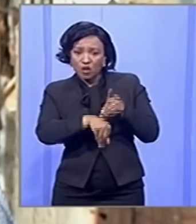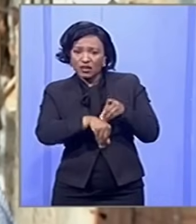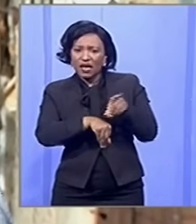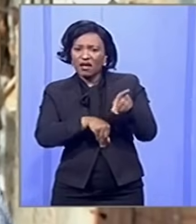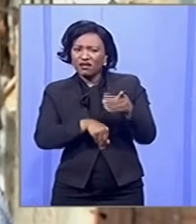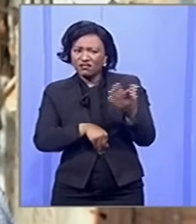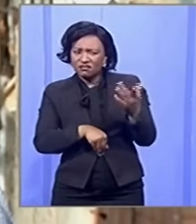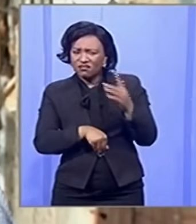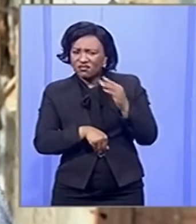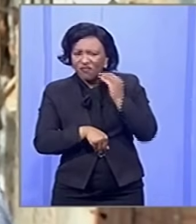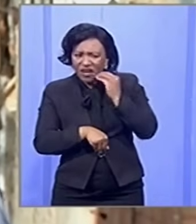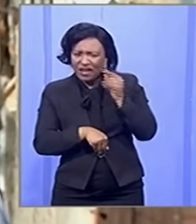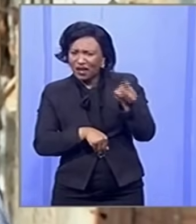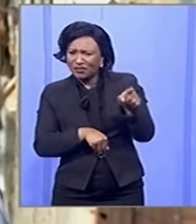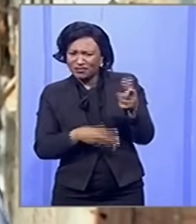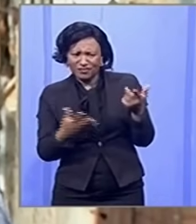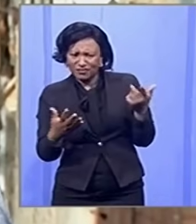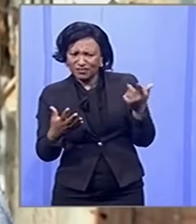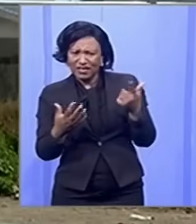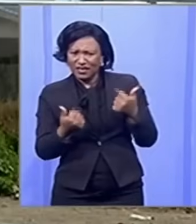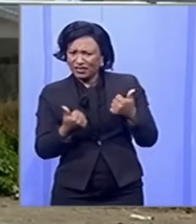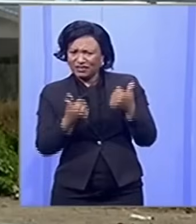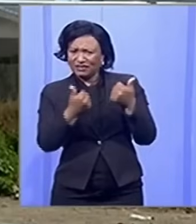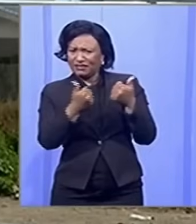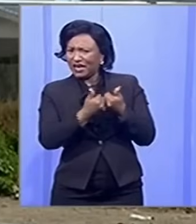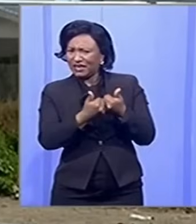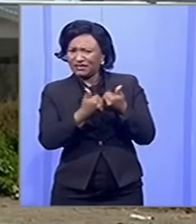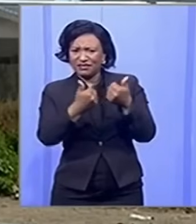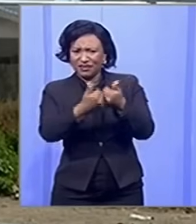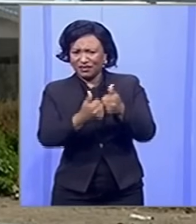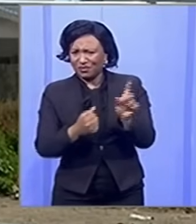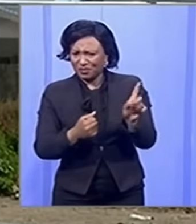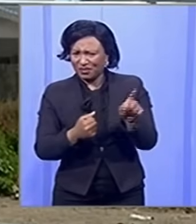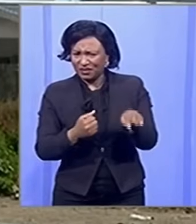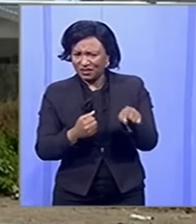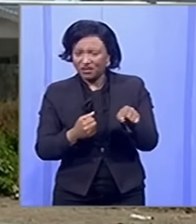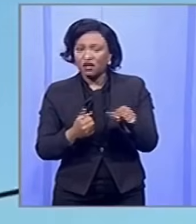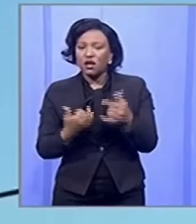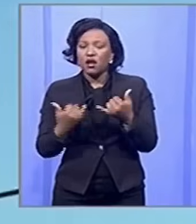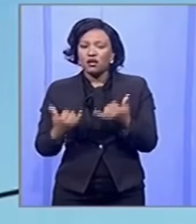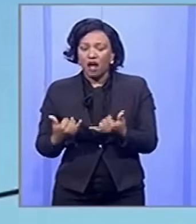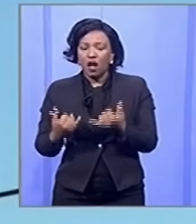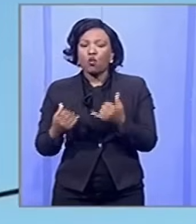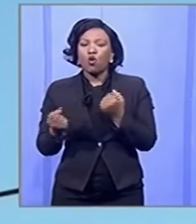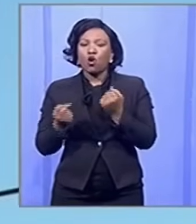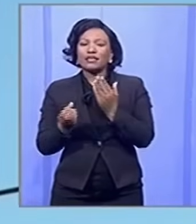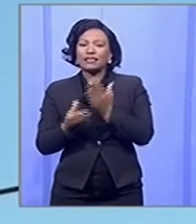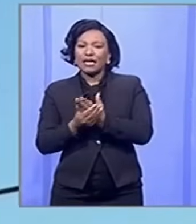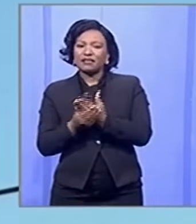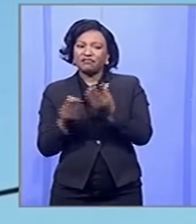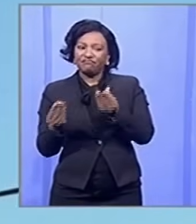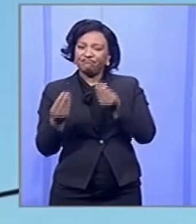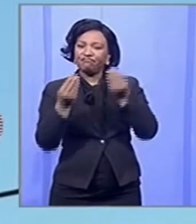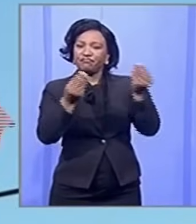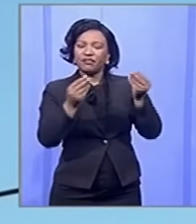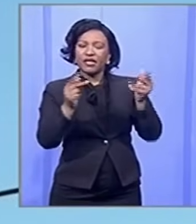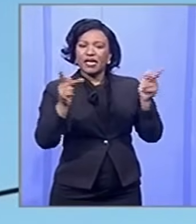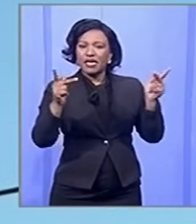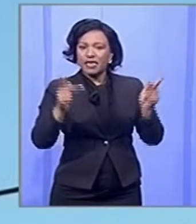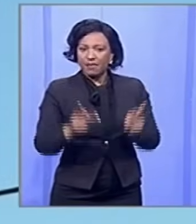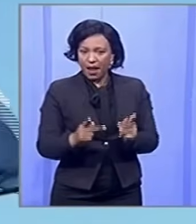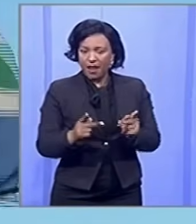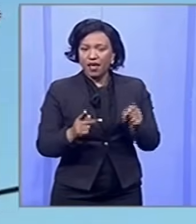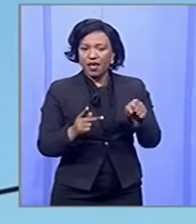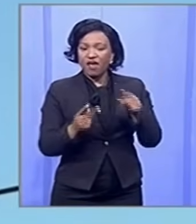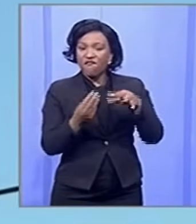to get to find what are the challenges. Nyewe e se e fetiseditswe Kimberley lekaleng le fuputsang dintwa tsa ka malapeng